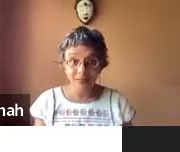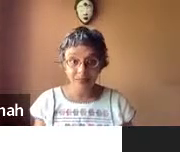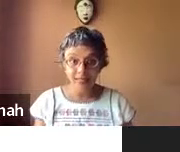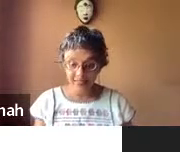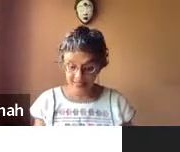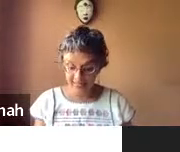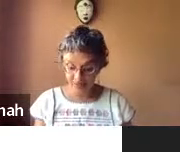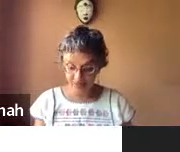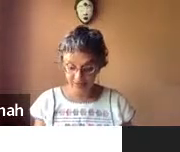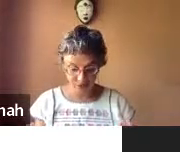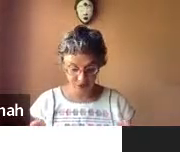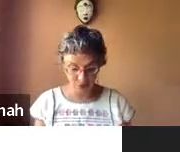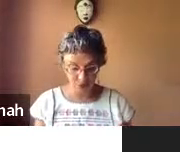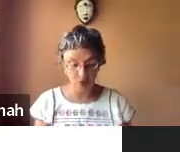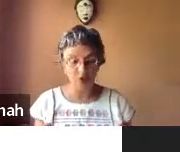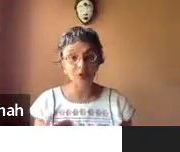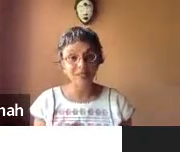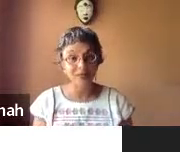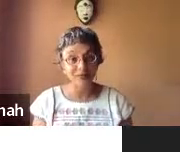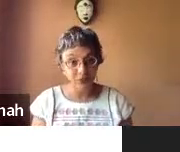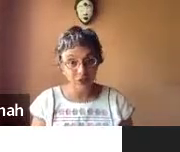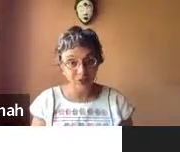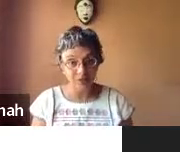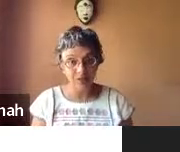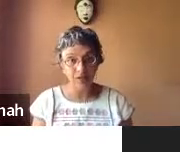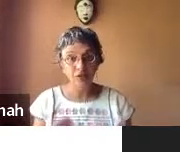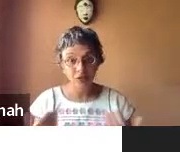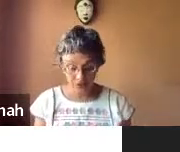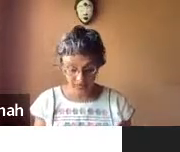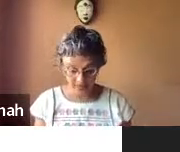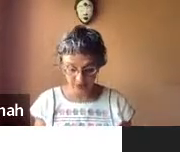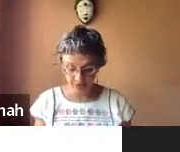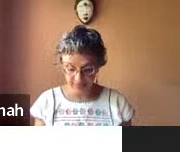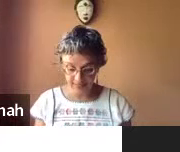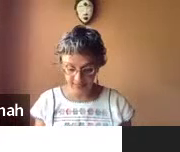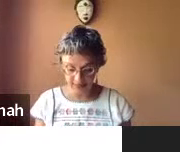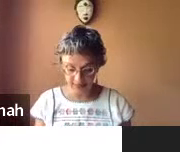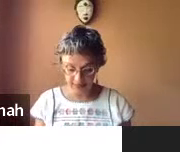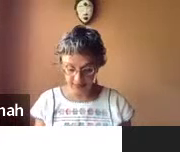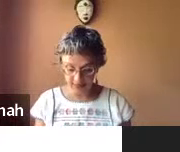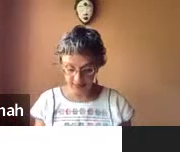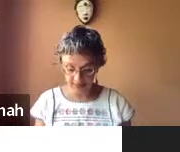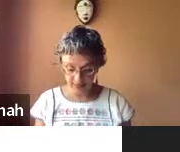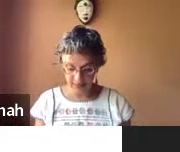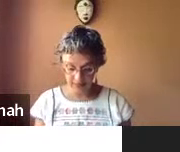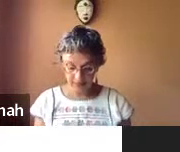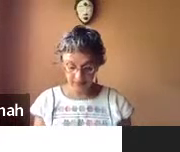when unpaid care is no longer sufficient to tend to the ill.